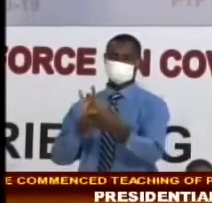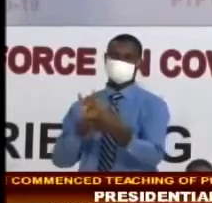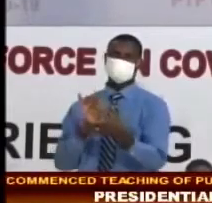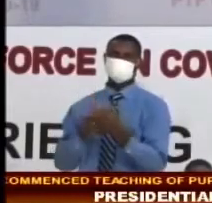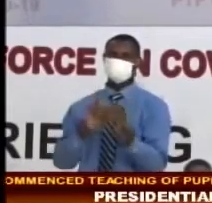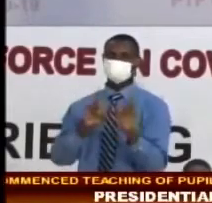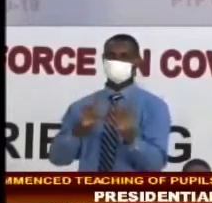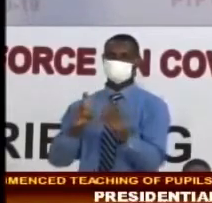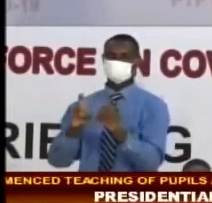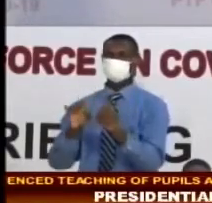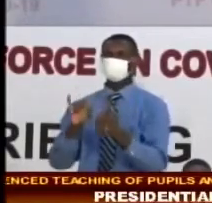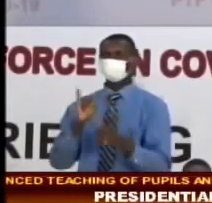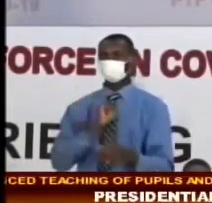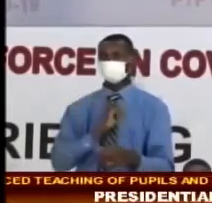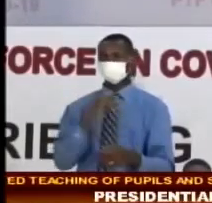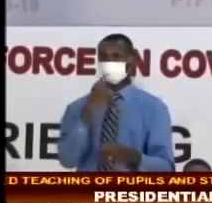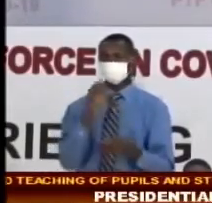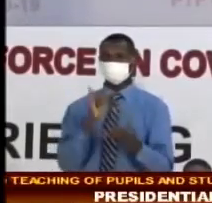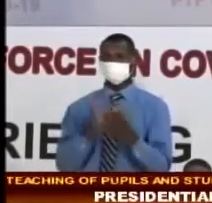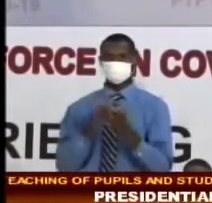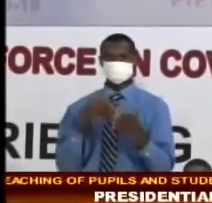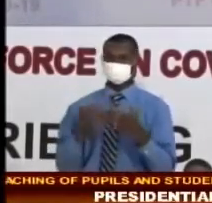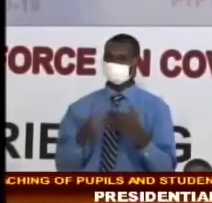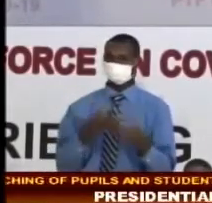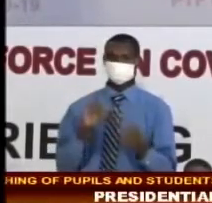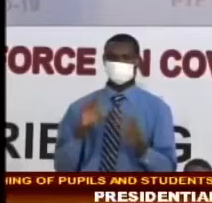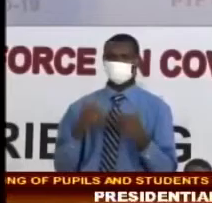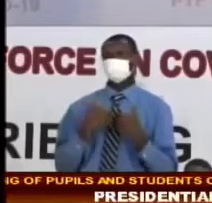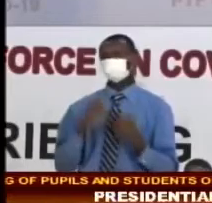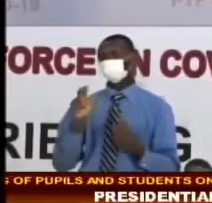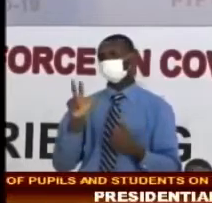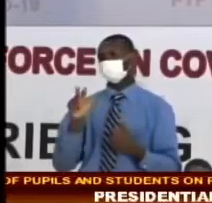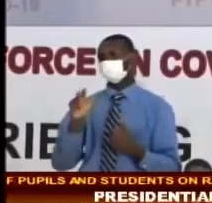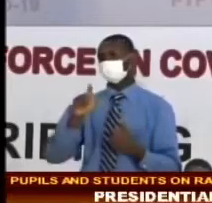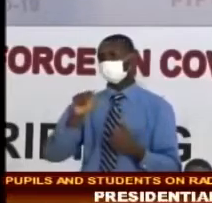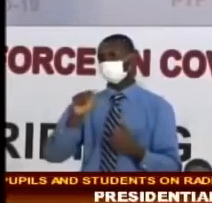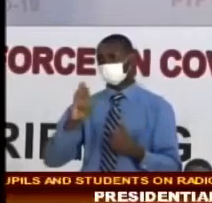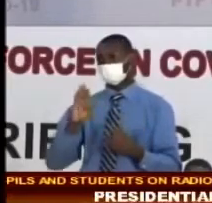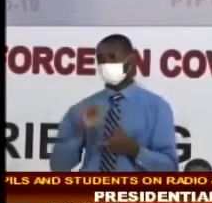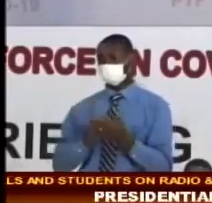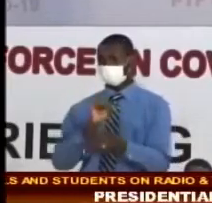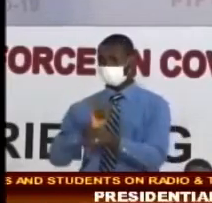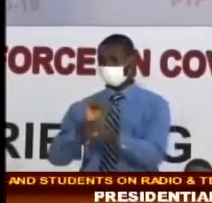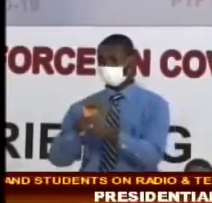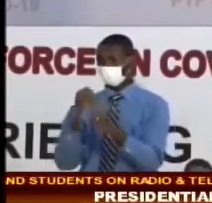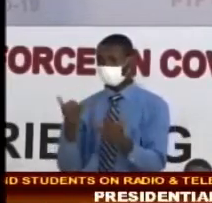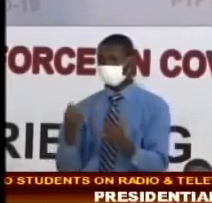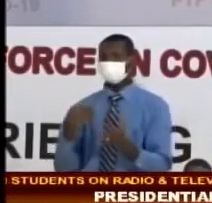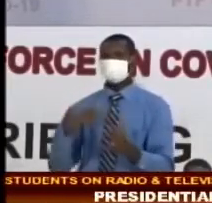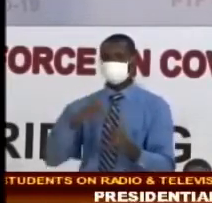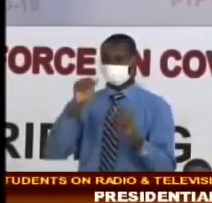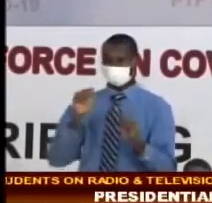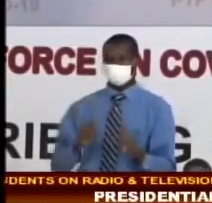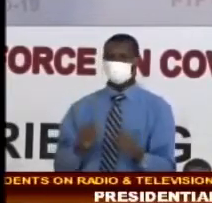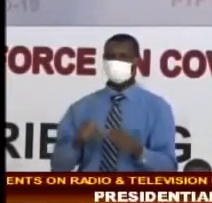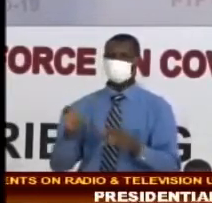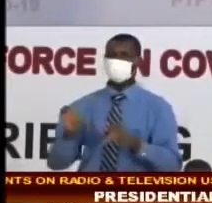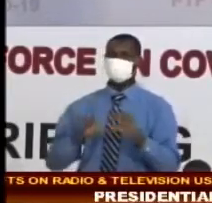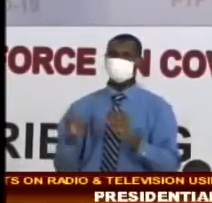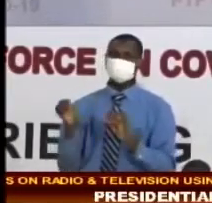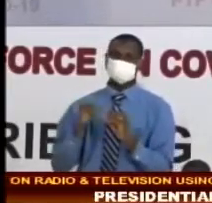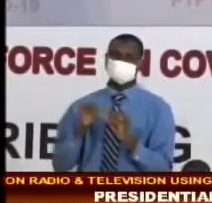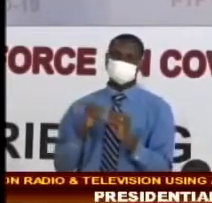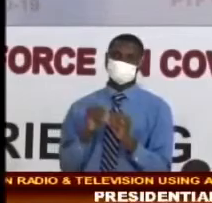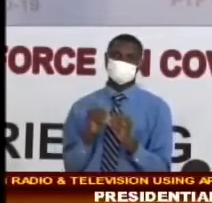that in spite of the 13 laboratories that are presently functional, we can still do more